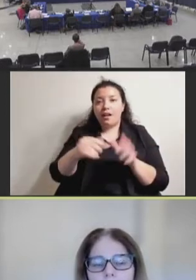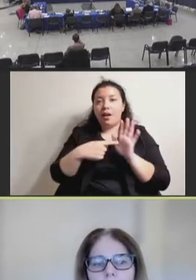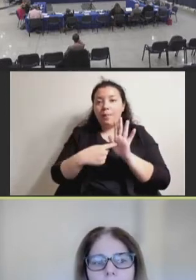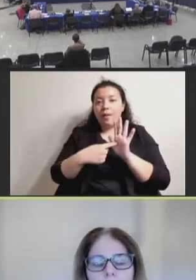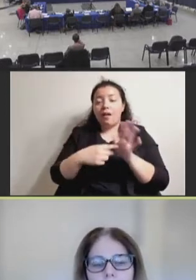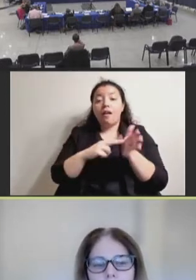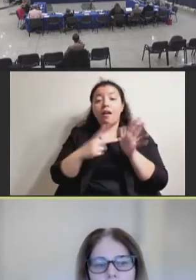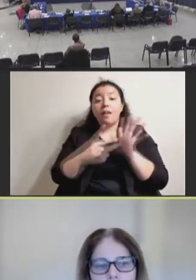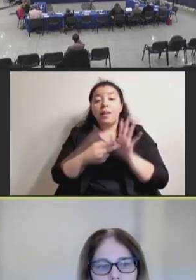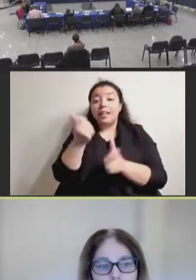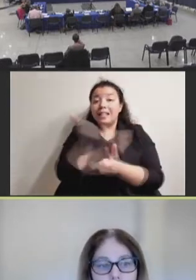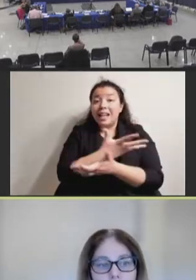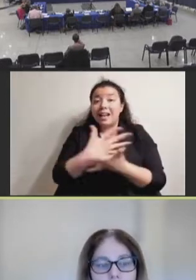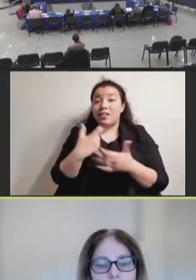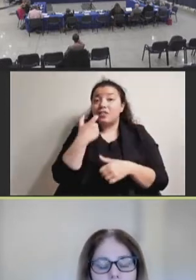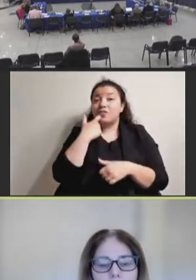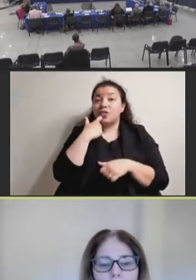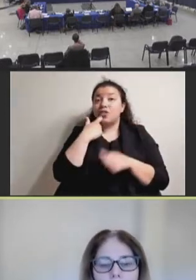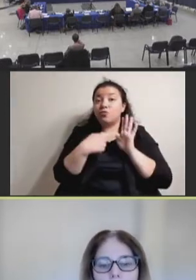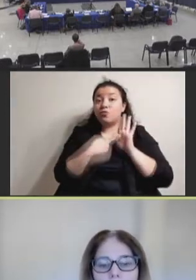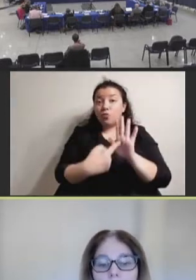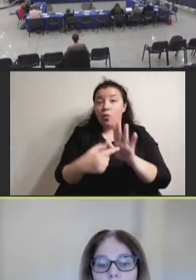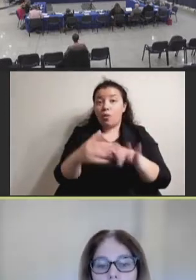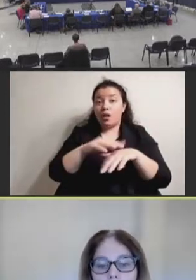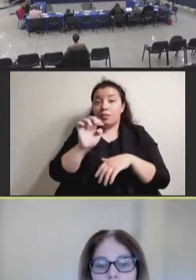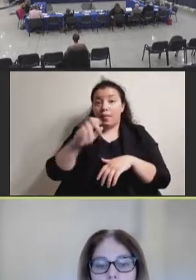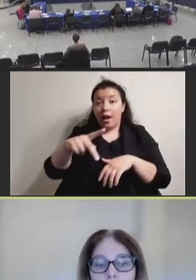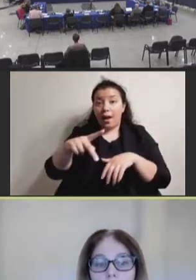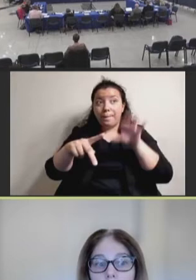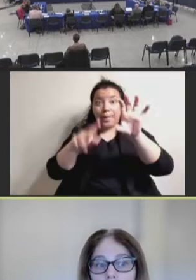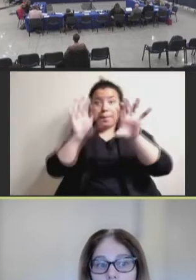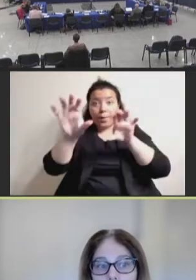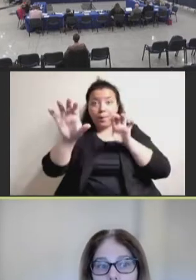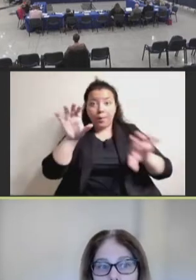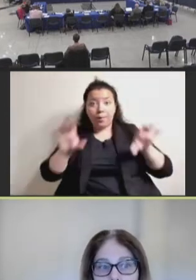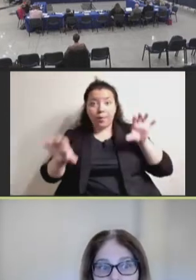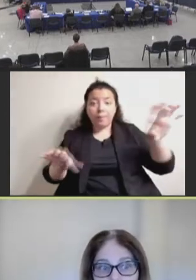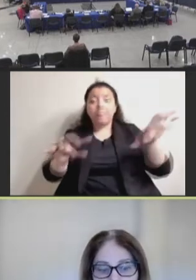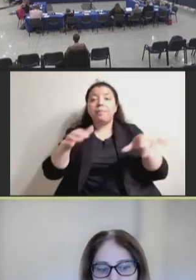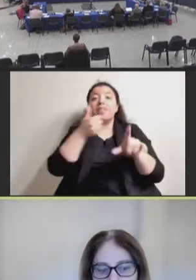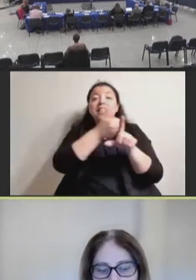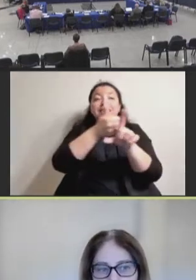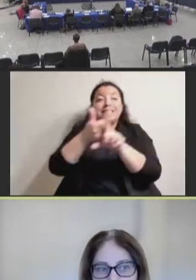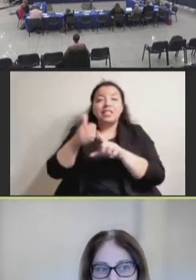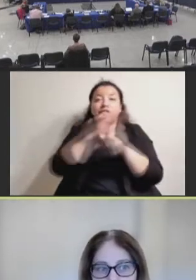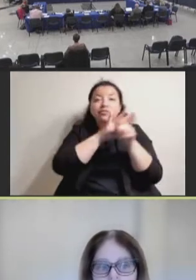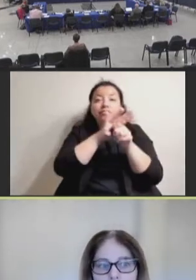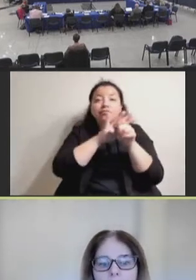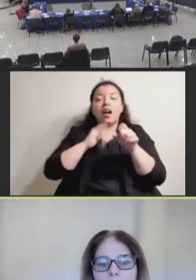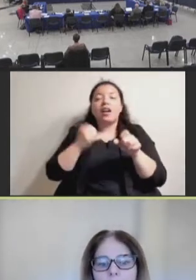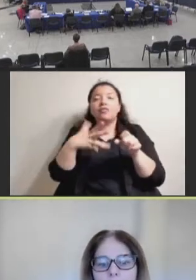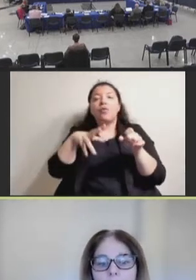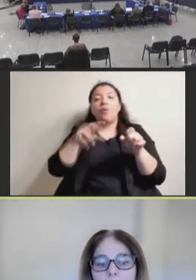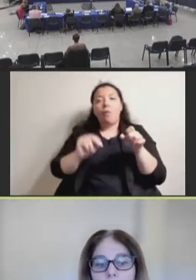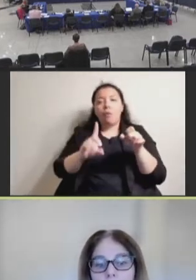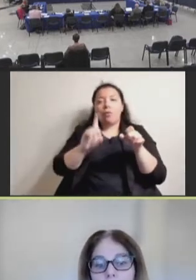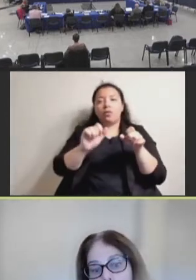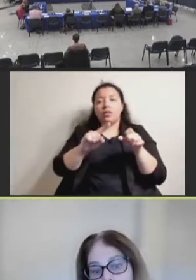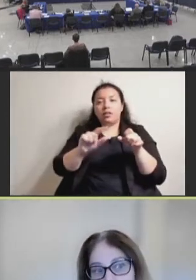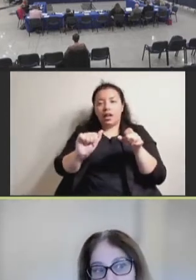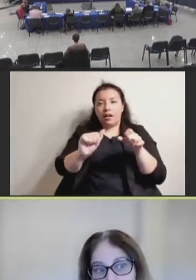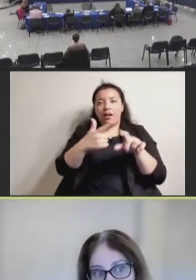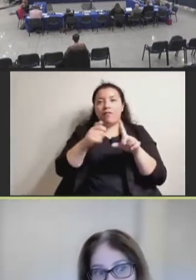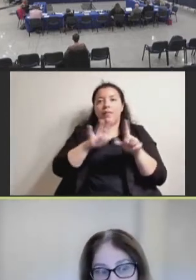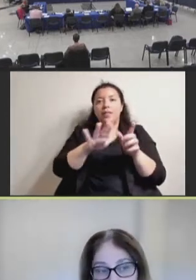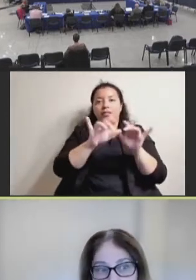I just showed you on that map, we all make our own data from our own electronic medical record systems, and we